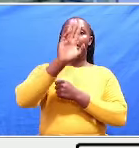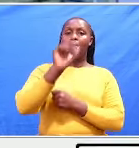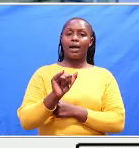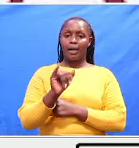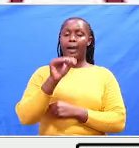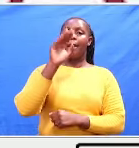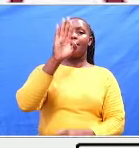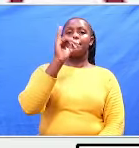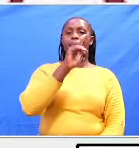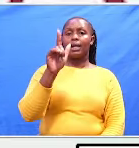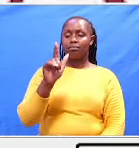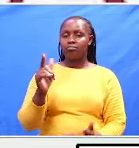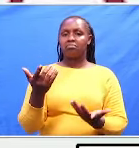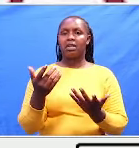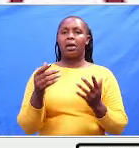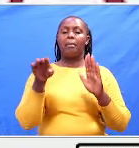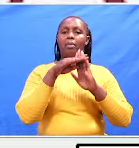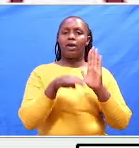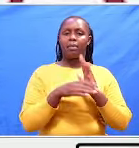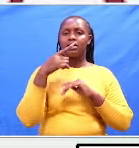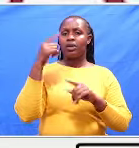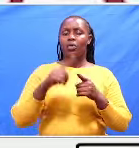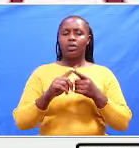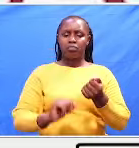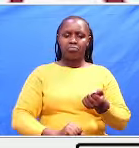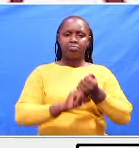it aims to boost immunity of both